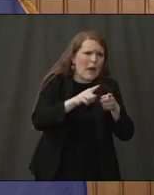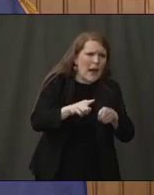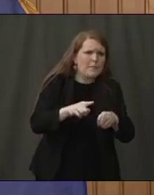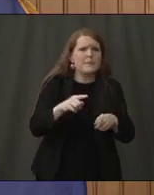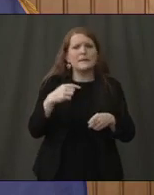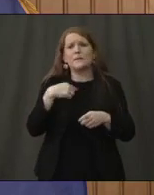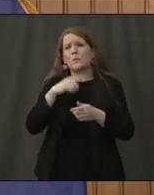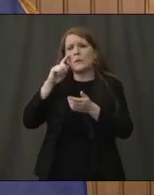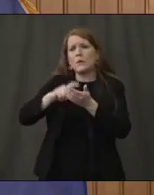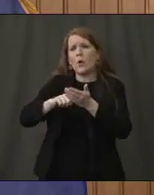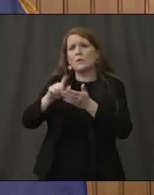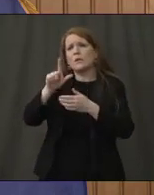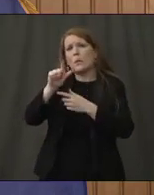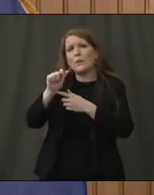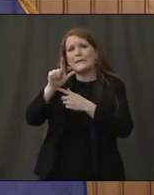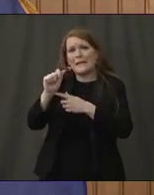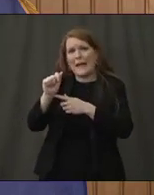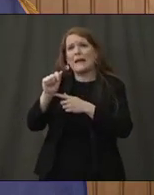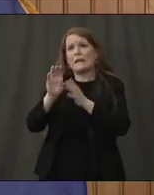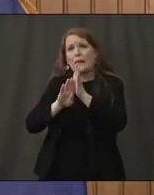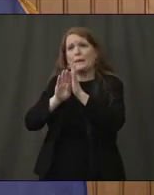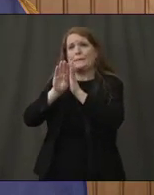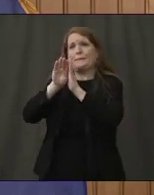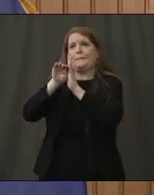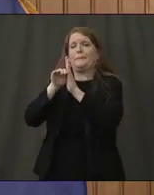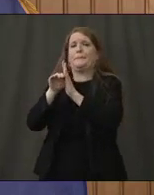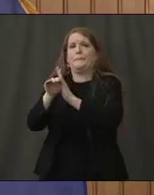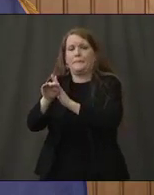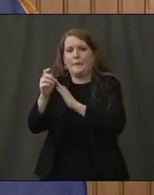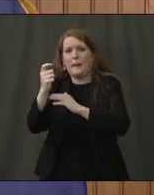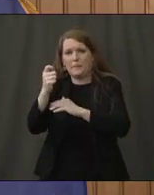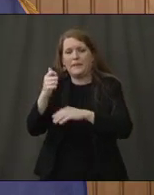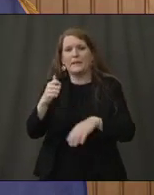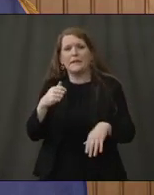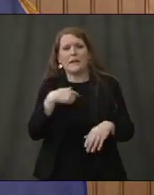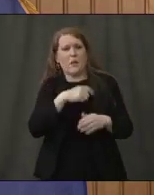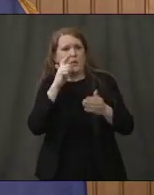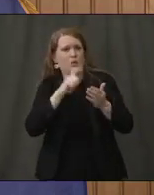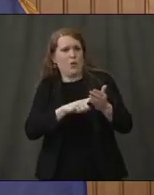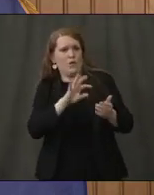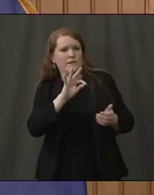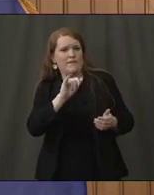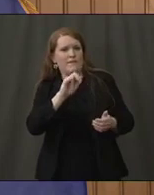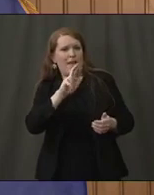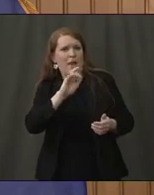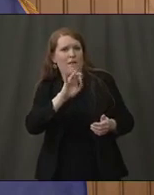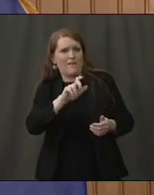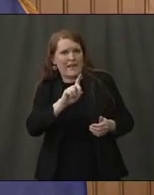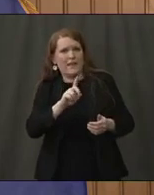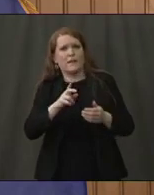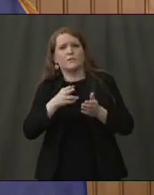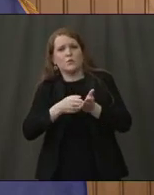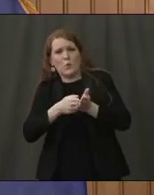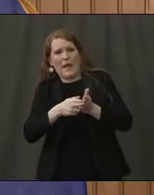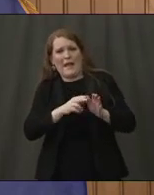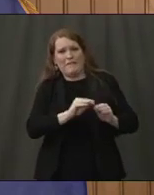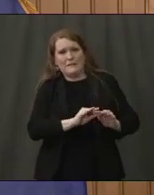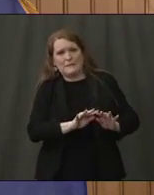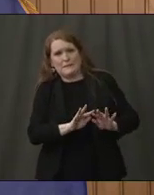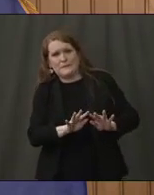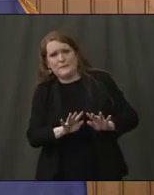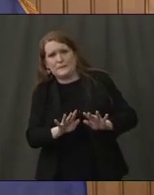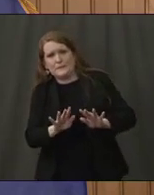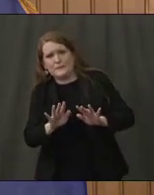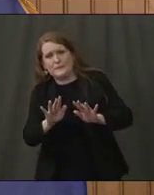coming up from Fairfield County into New Haven, which is where the major growth is. I told you the good news is